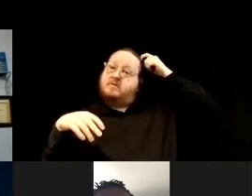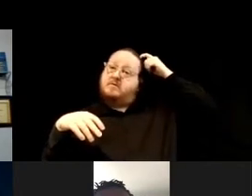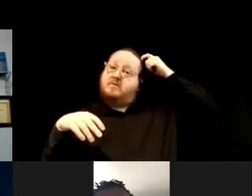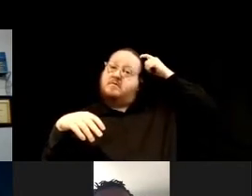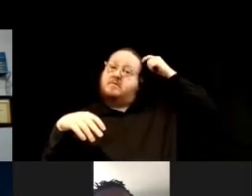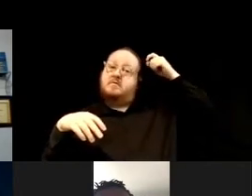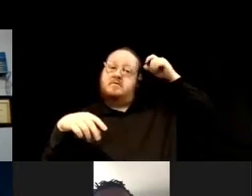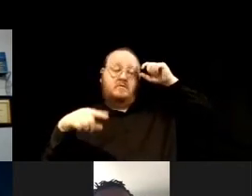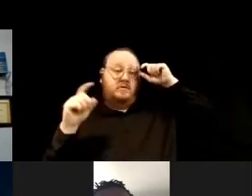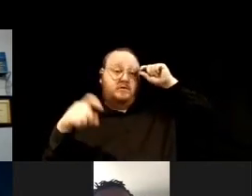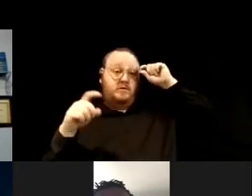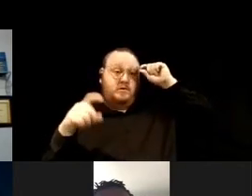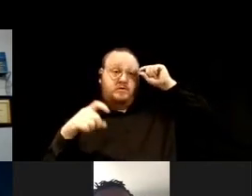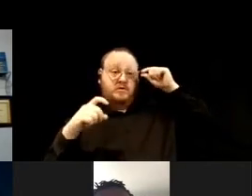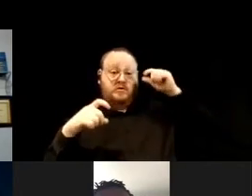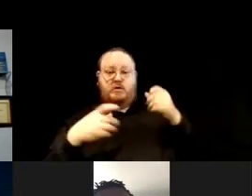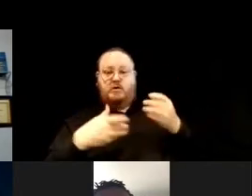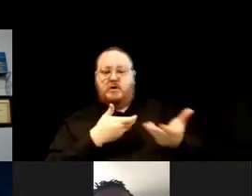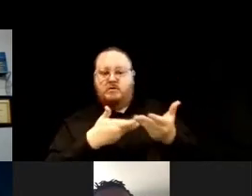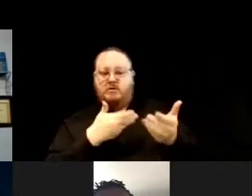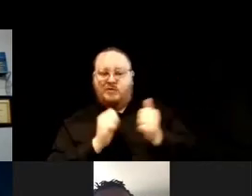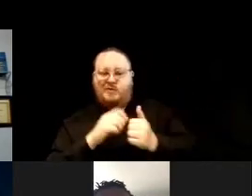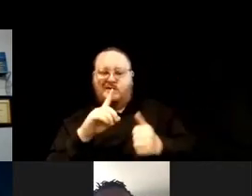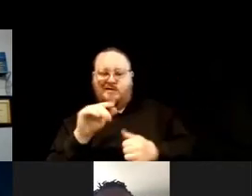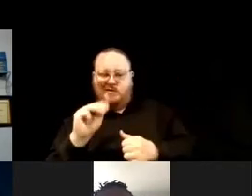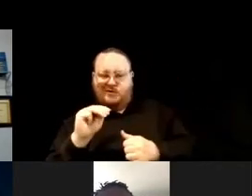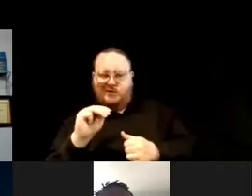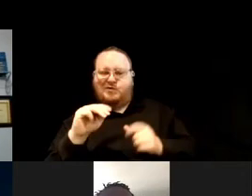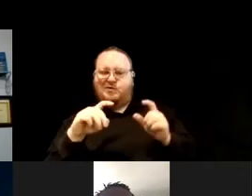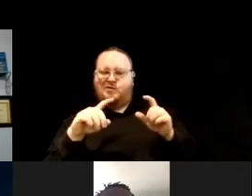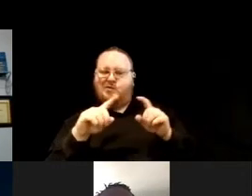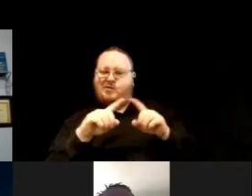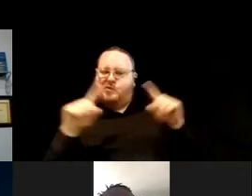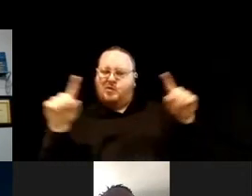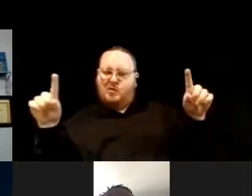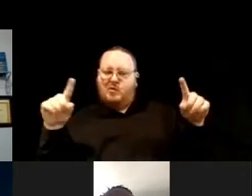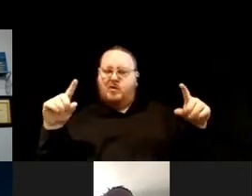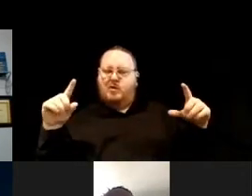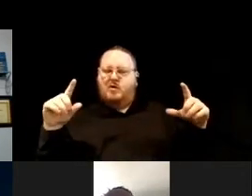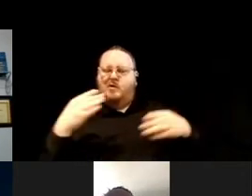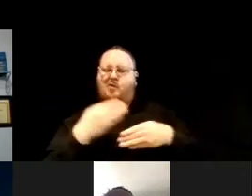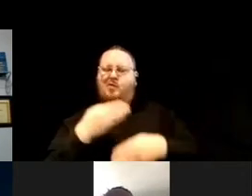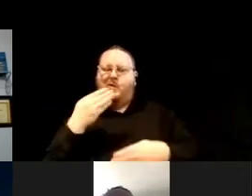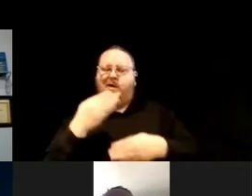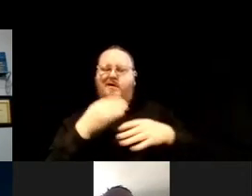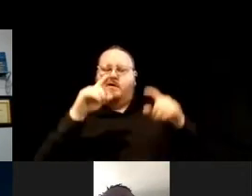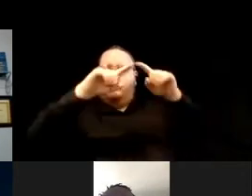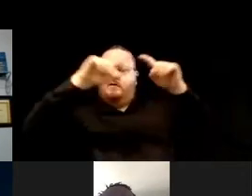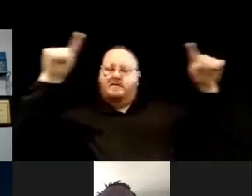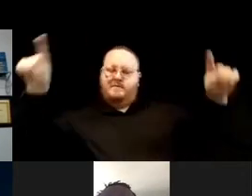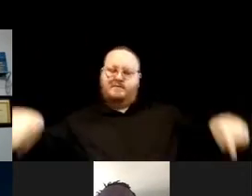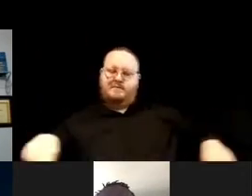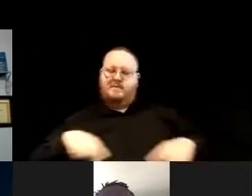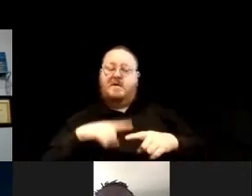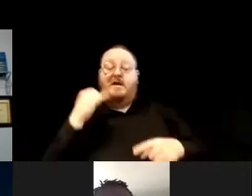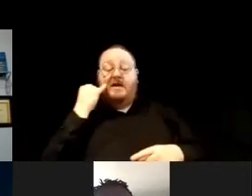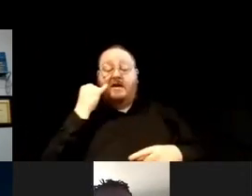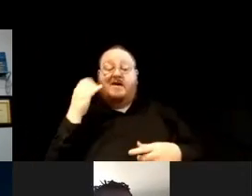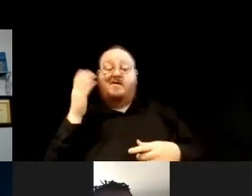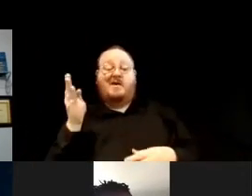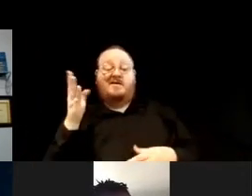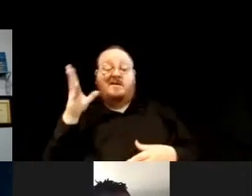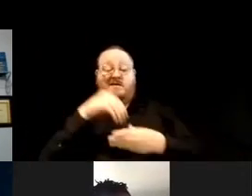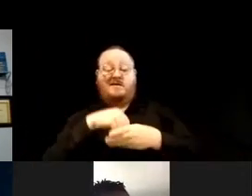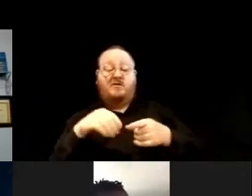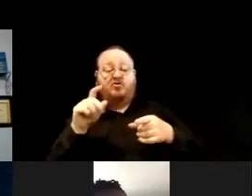interact with the Zoom window. So if the presentation's in there, it should read it. However, I'm not